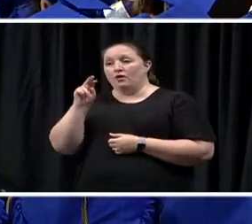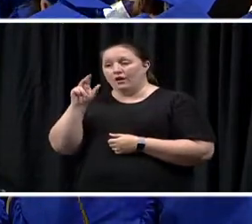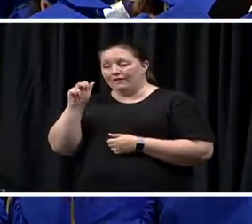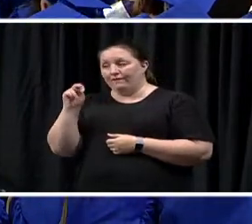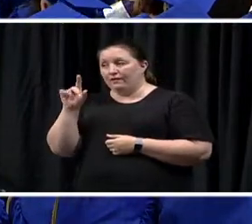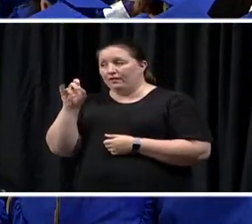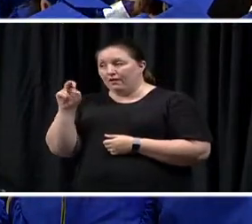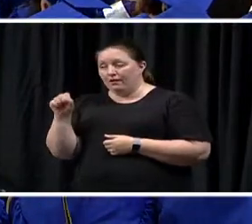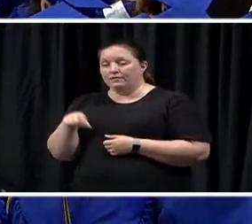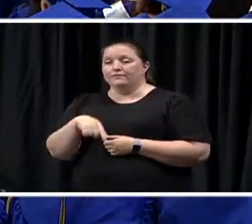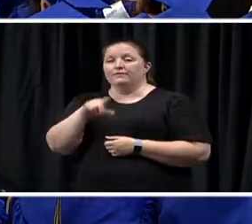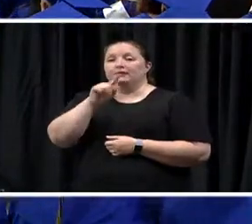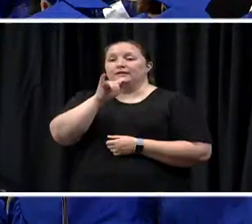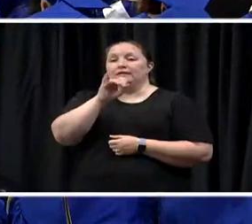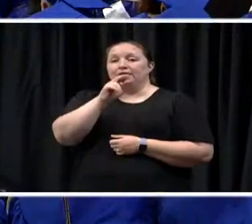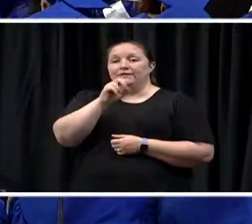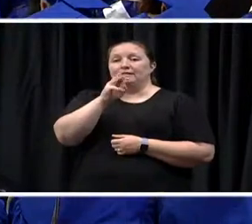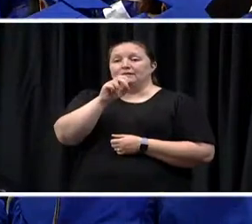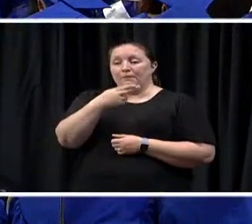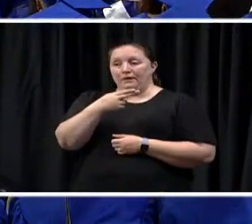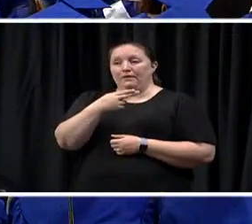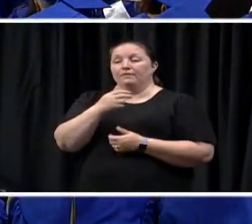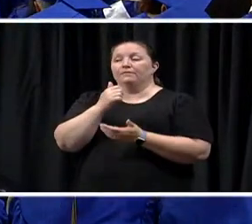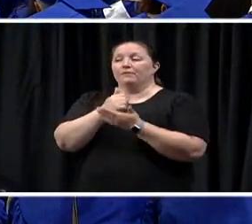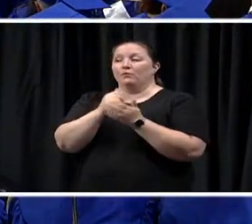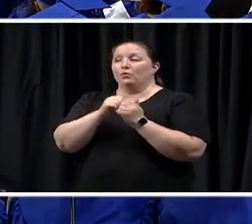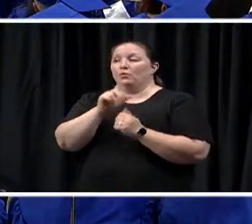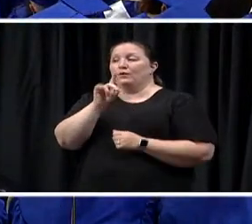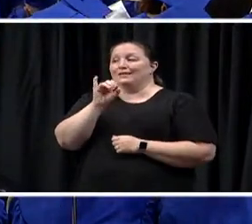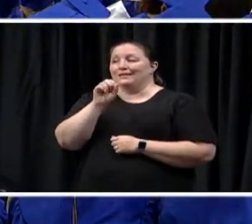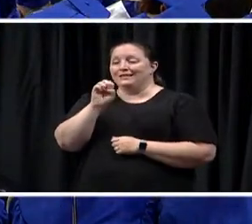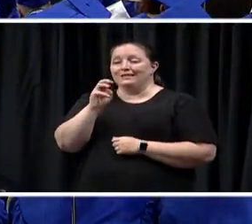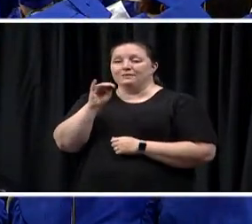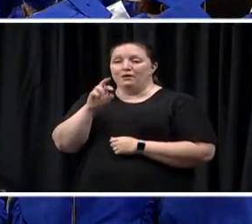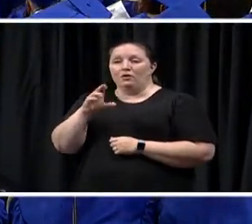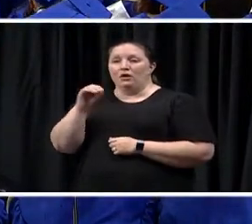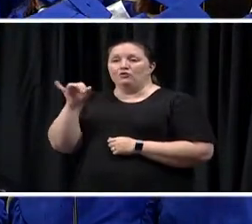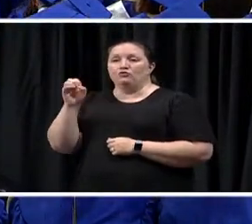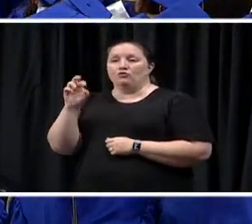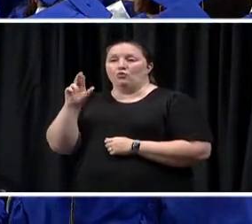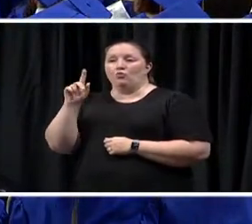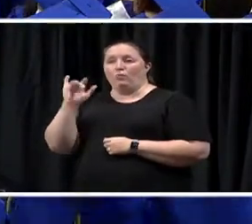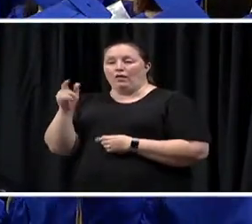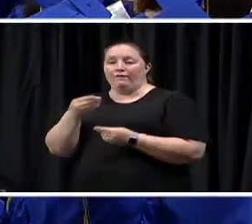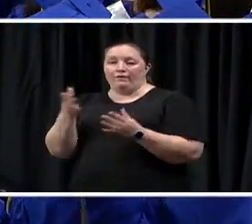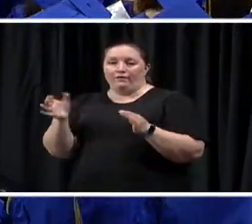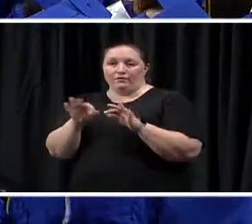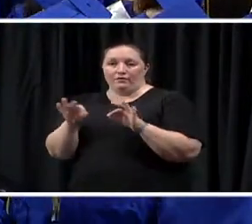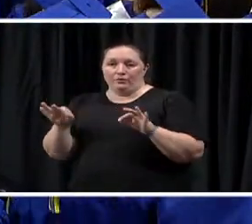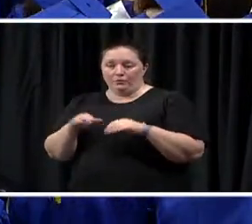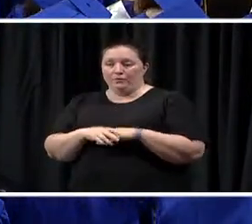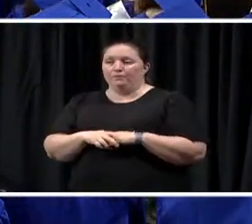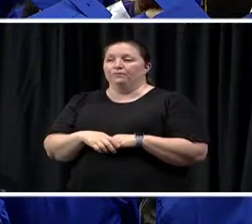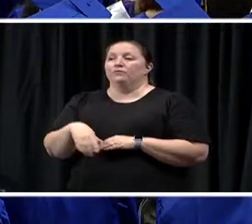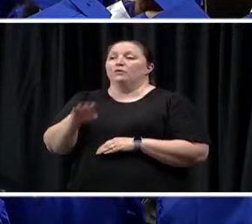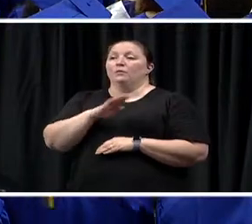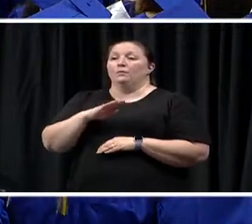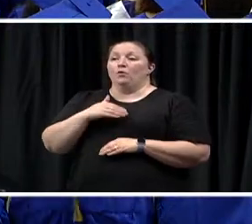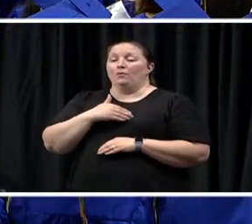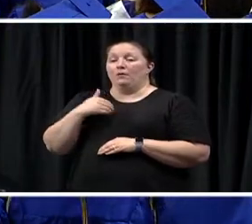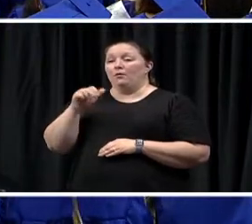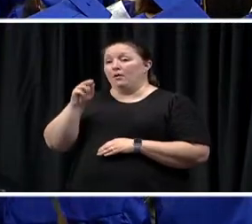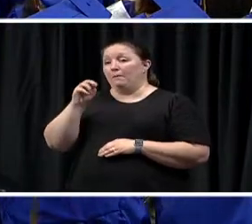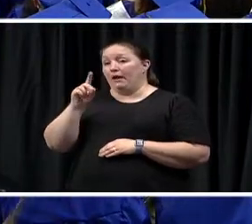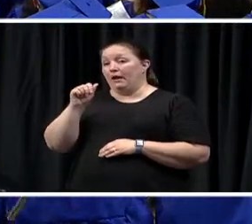Donovan-Lyons and Ms. Tiffany Smith, assisted by Ms. Denise Miner and Mr. Joe Ratliff. Awarding the diplomas will be board members Ms.